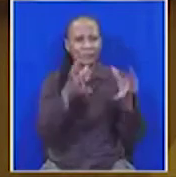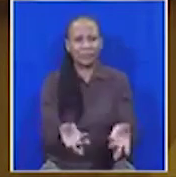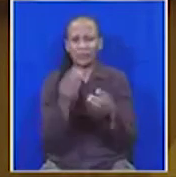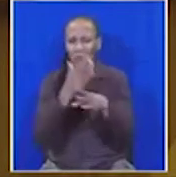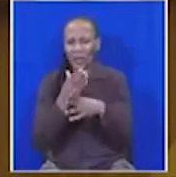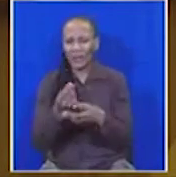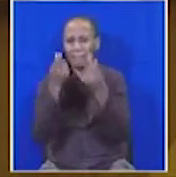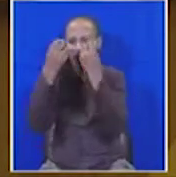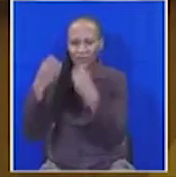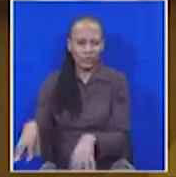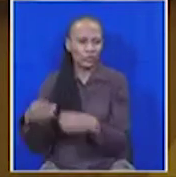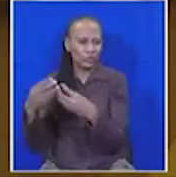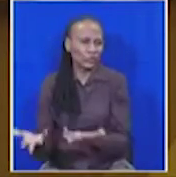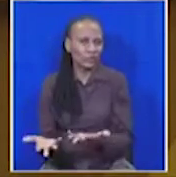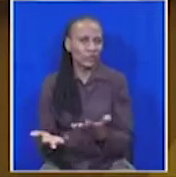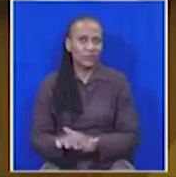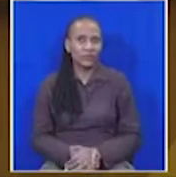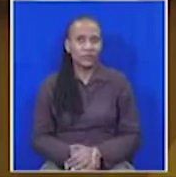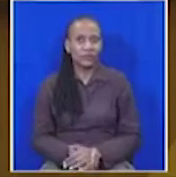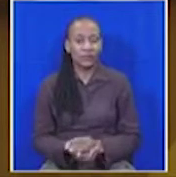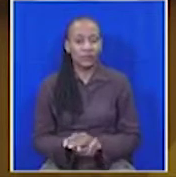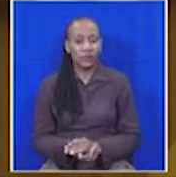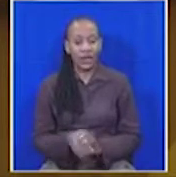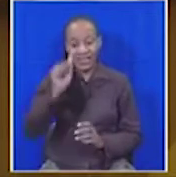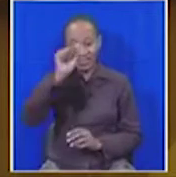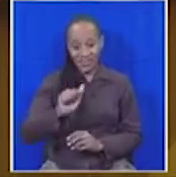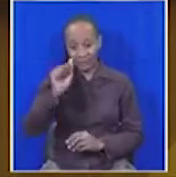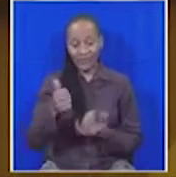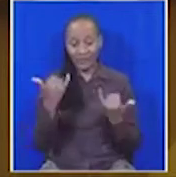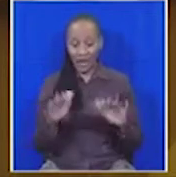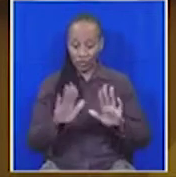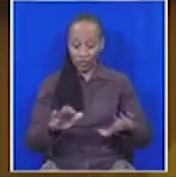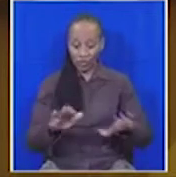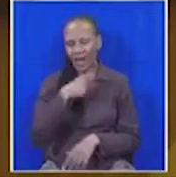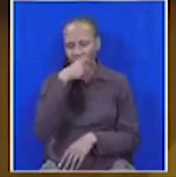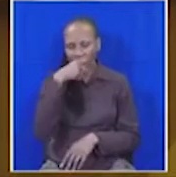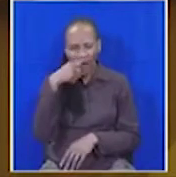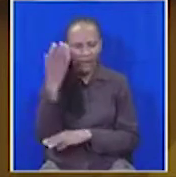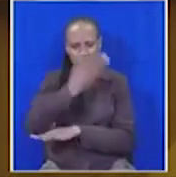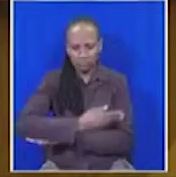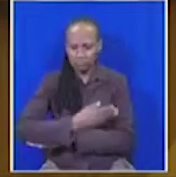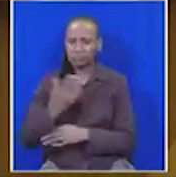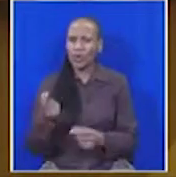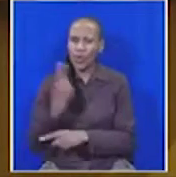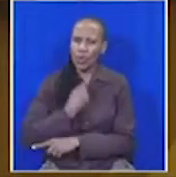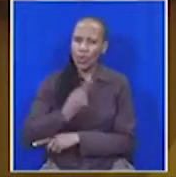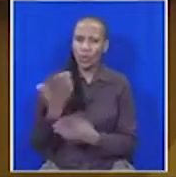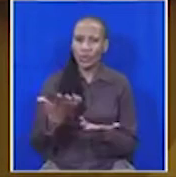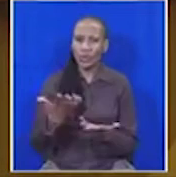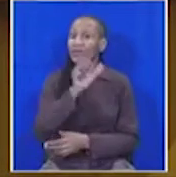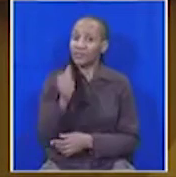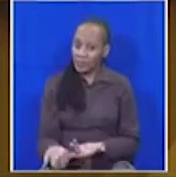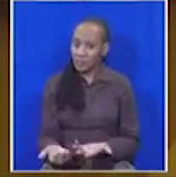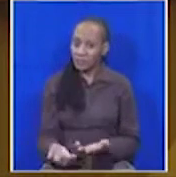revenue accrued to the state. Gambling is causing children to go to sleep hungry every night in South Africa. And